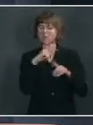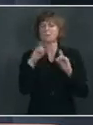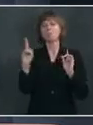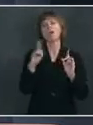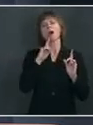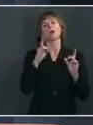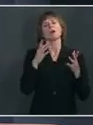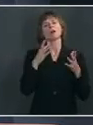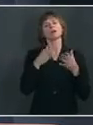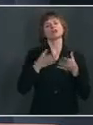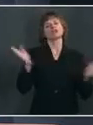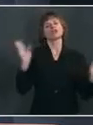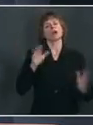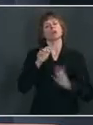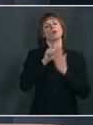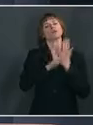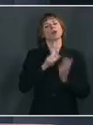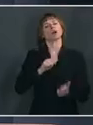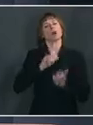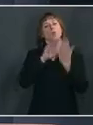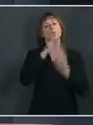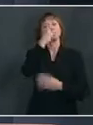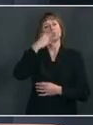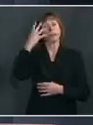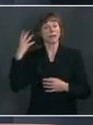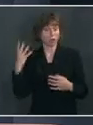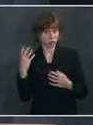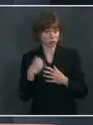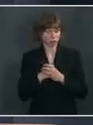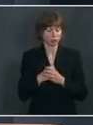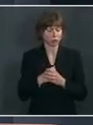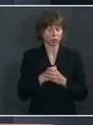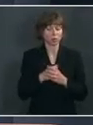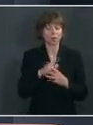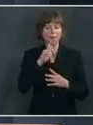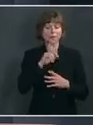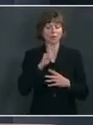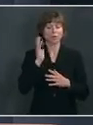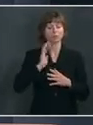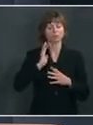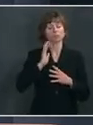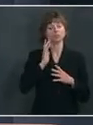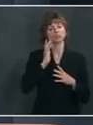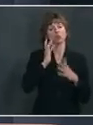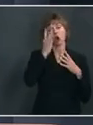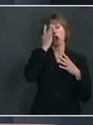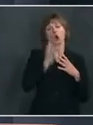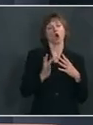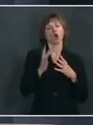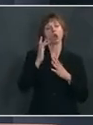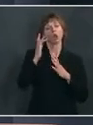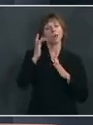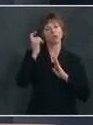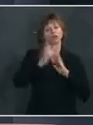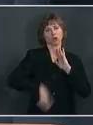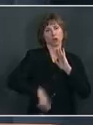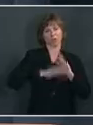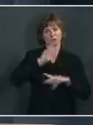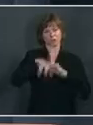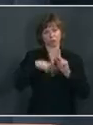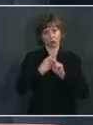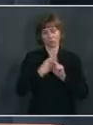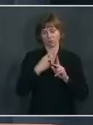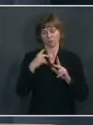overarching agenda and approach to immigration, you know, there was an early and draft version